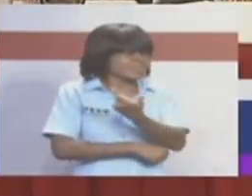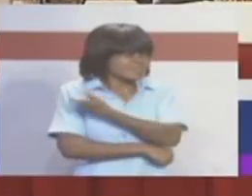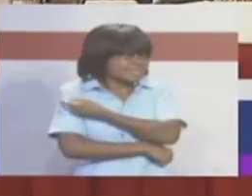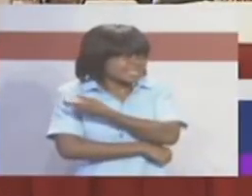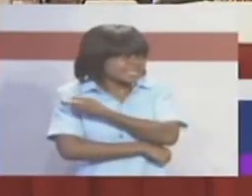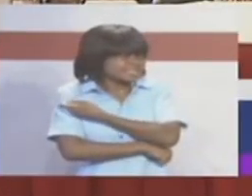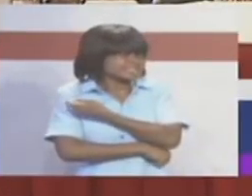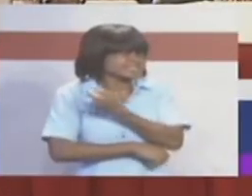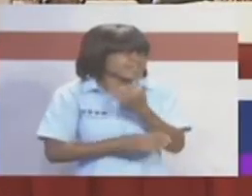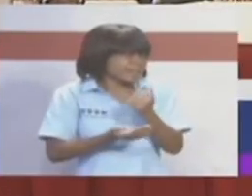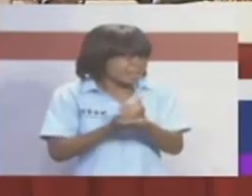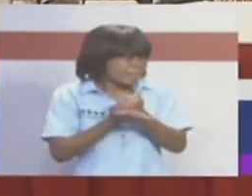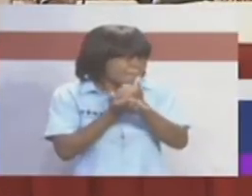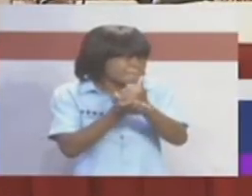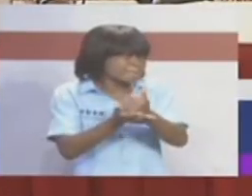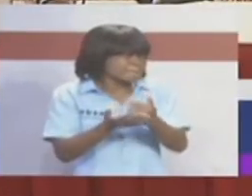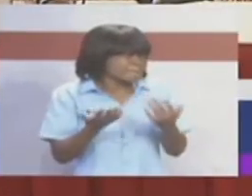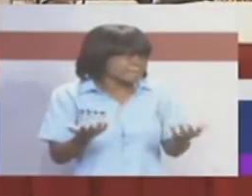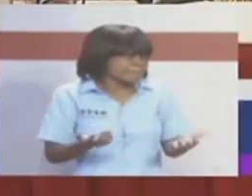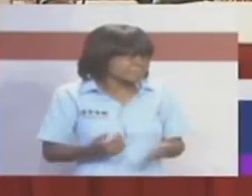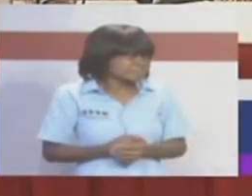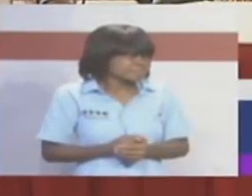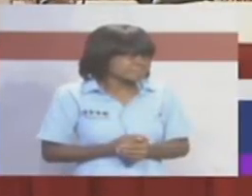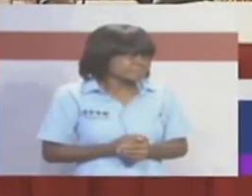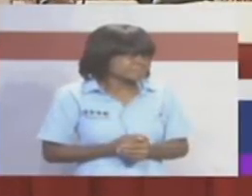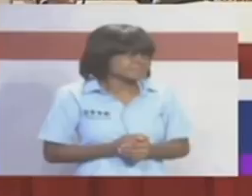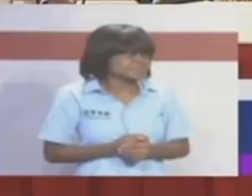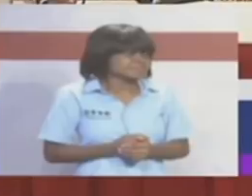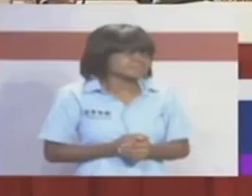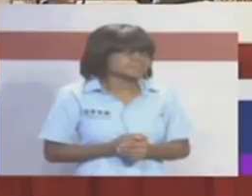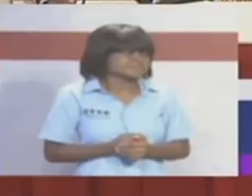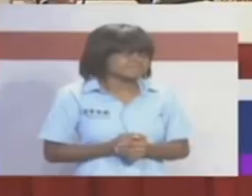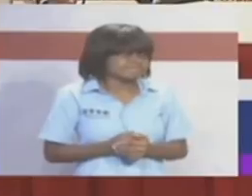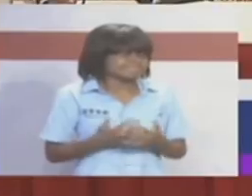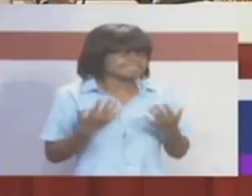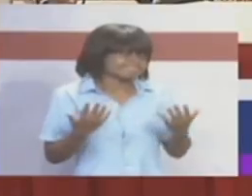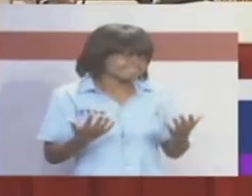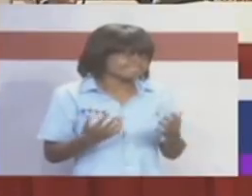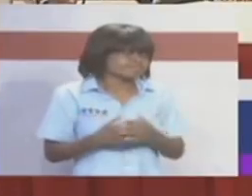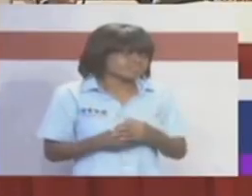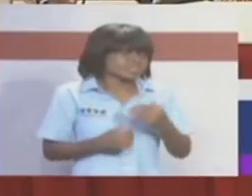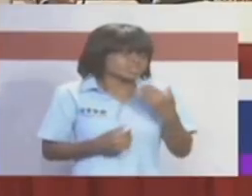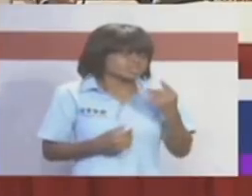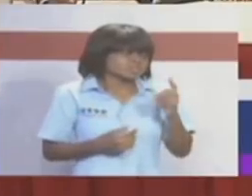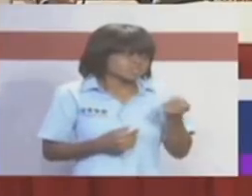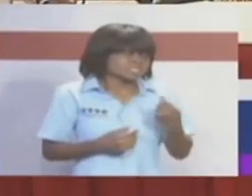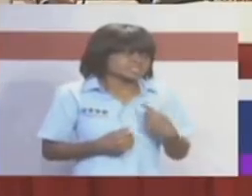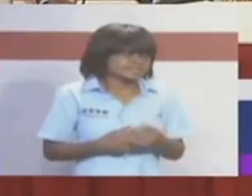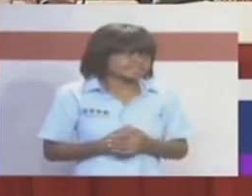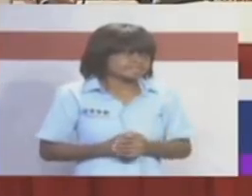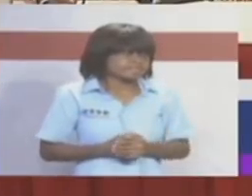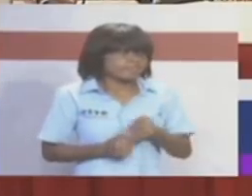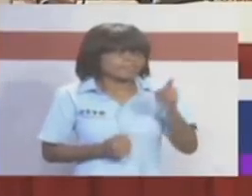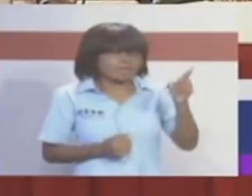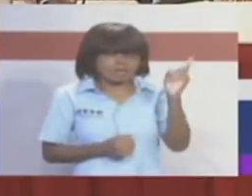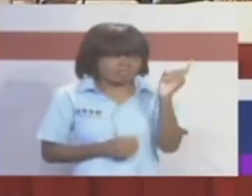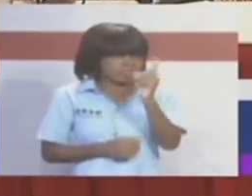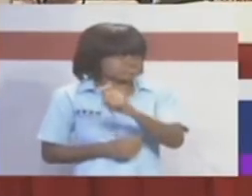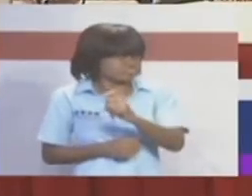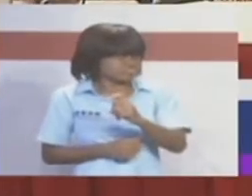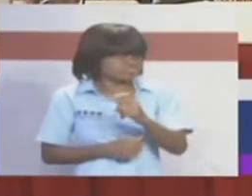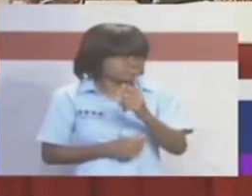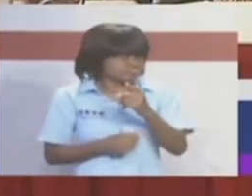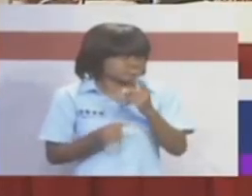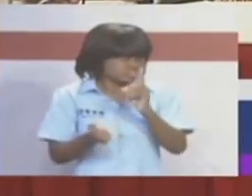So that's an interesting question because it asks what the ministry is doing, but it's asking Dr. Mohammed. I don't know if he would want to respond to